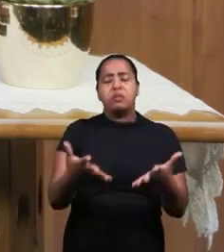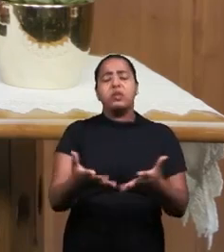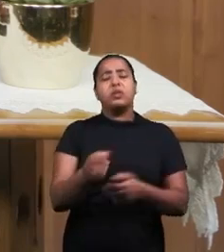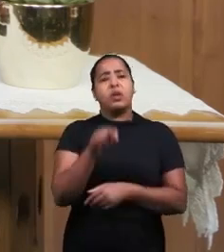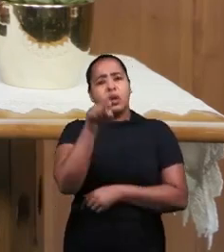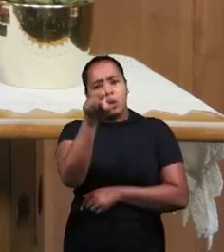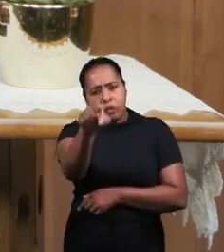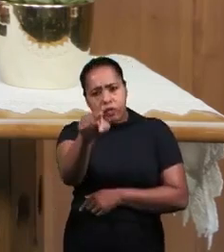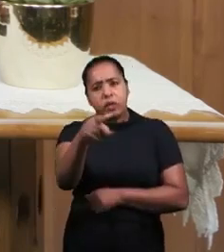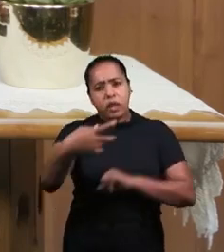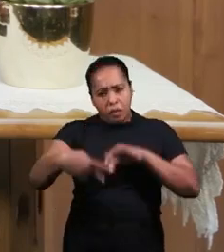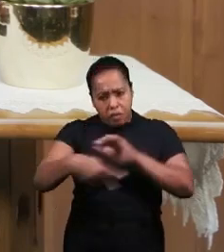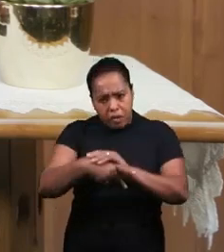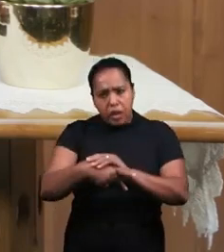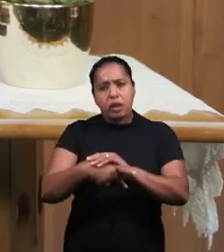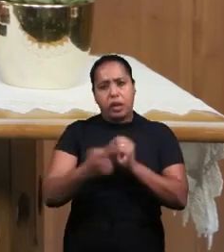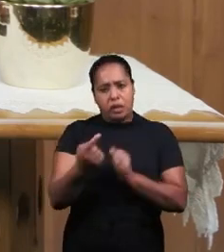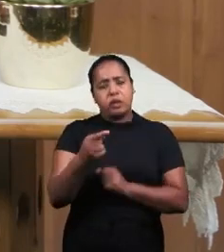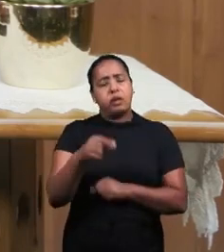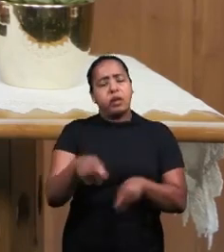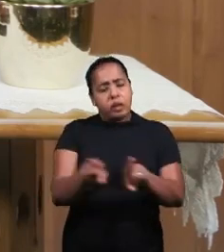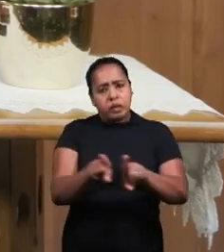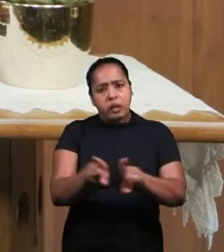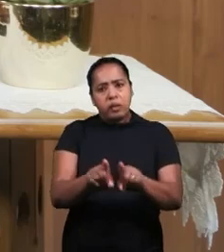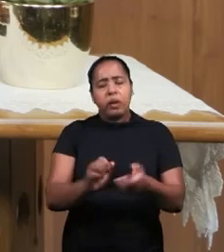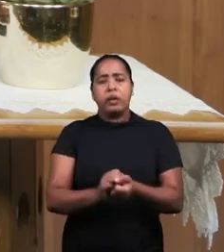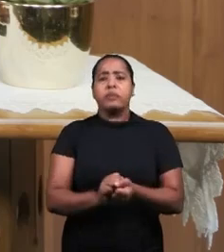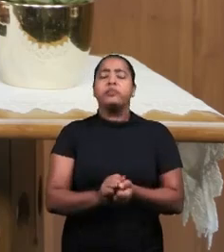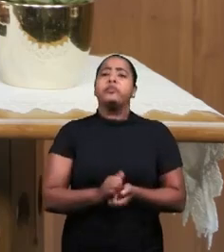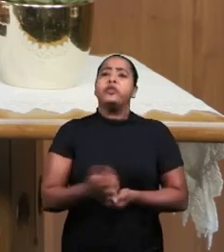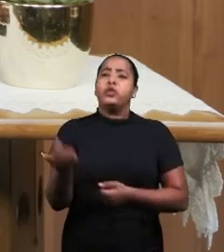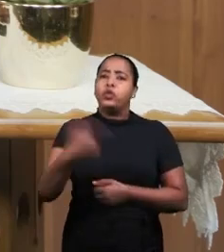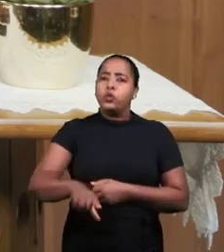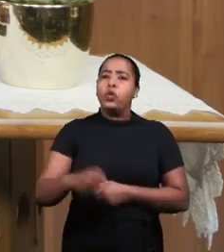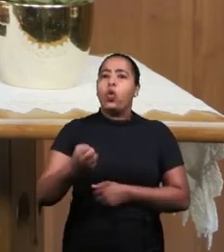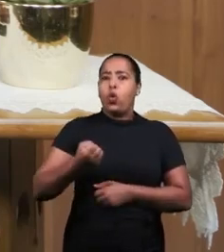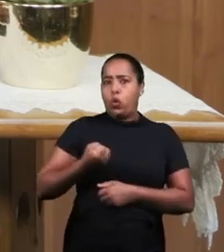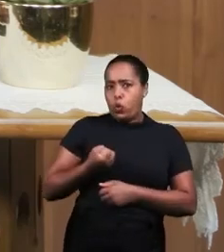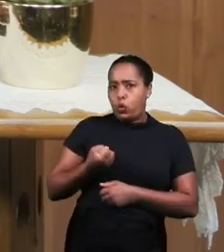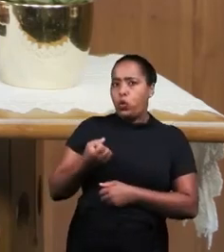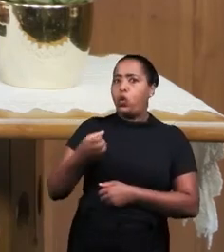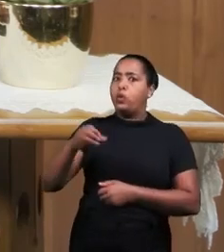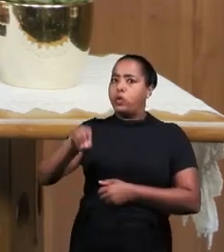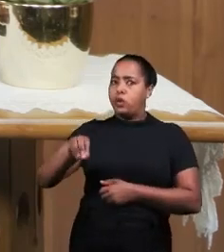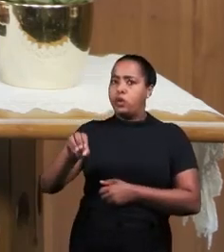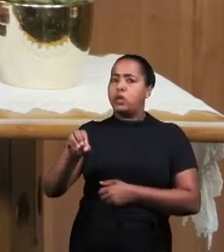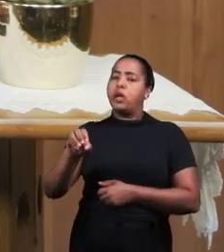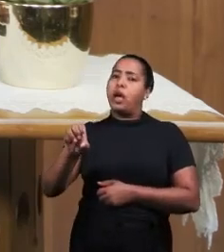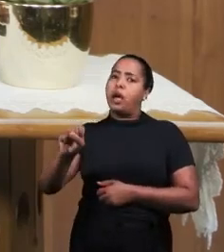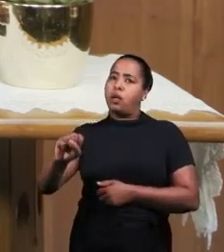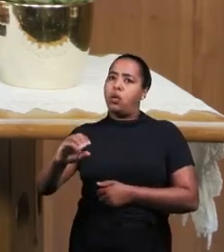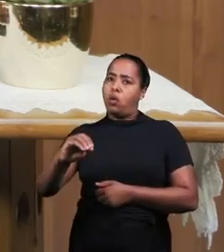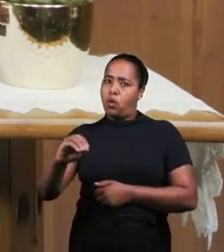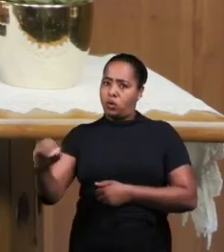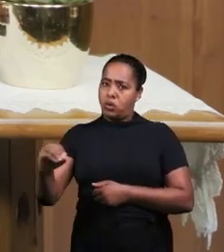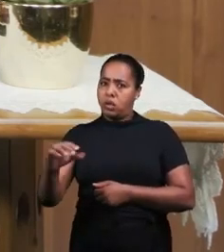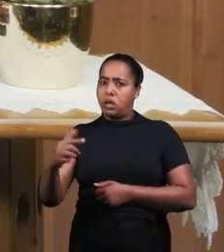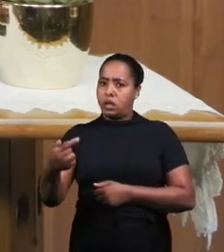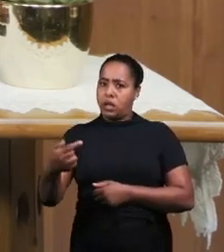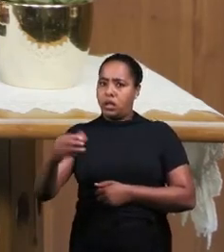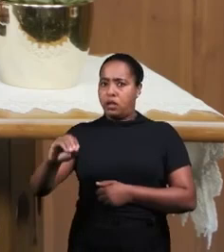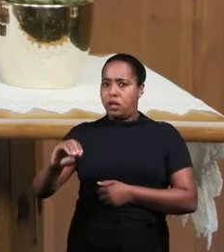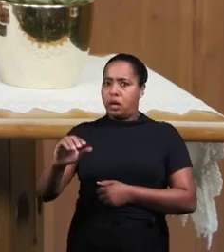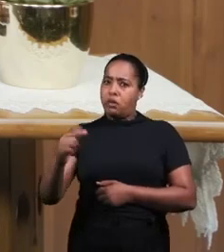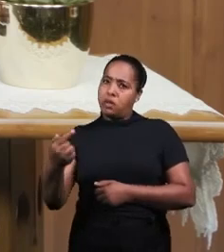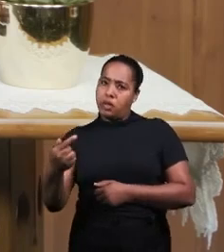you are part of this. And we'd like to, you know, remind all of our 0800 number here in Brazil